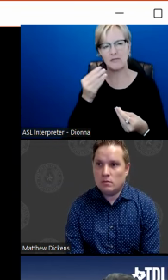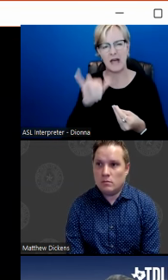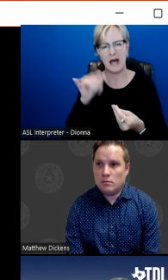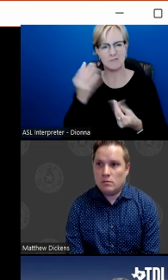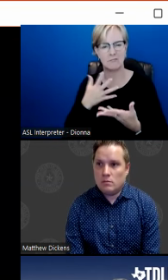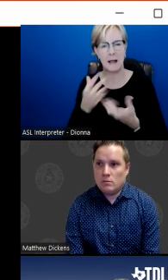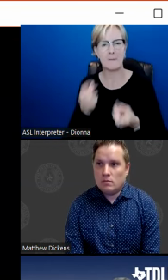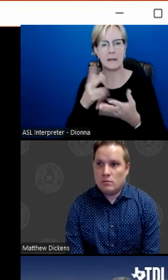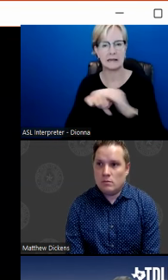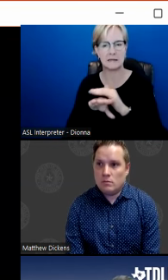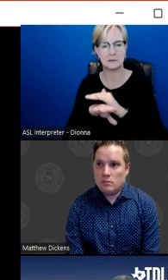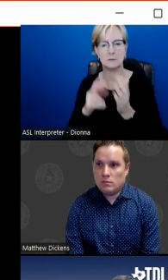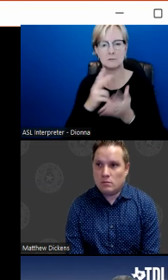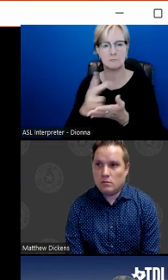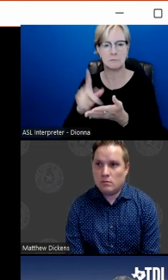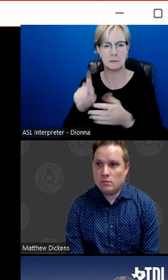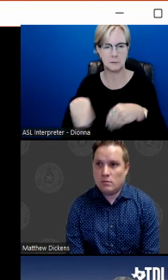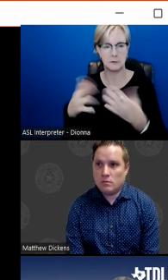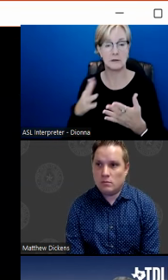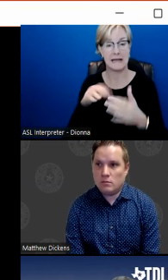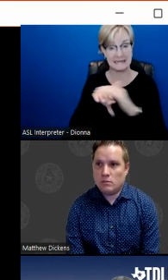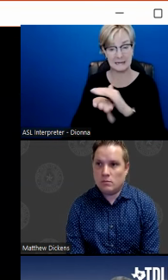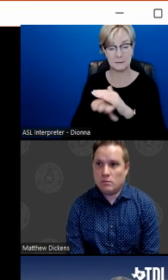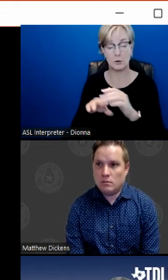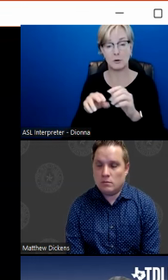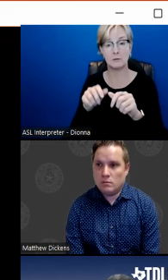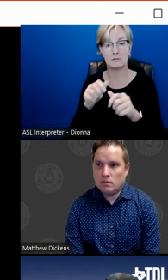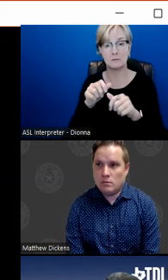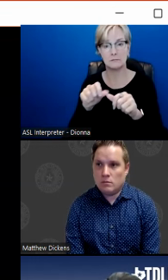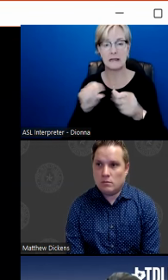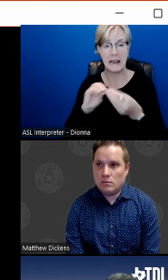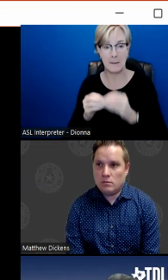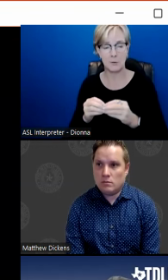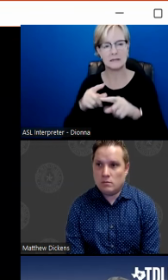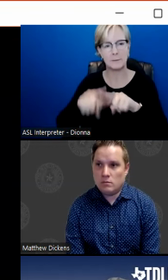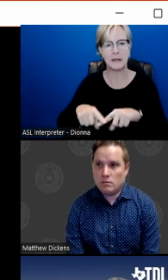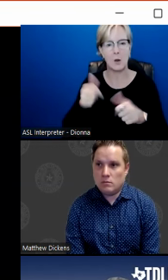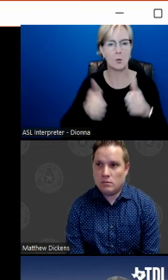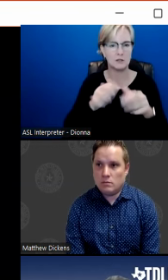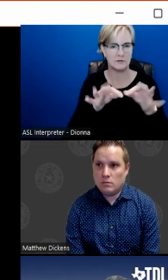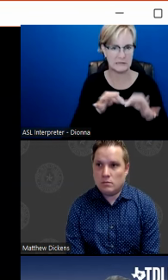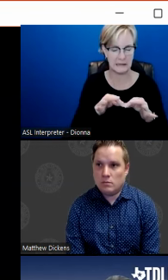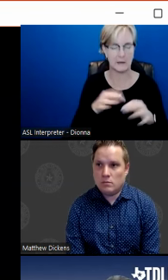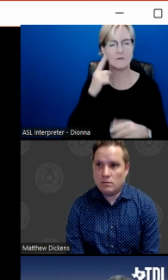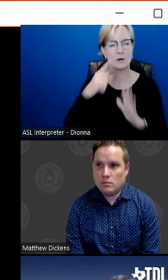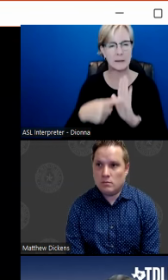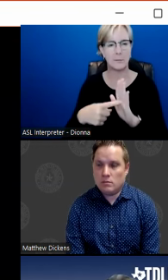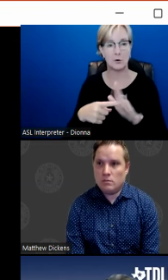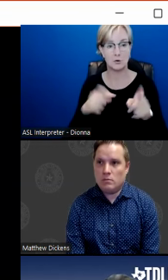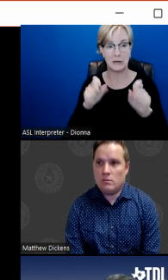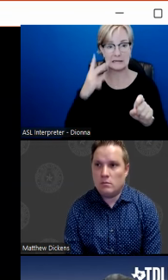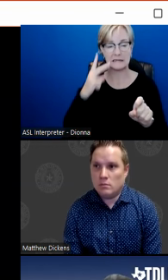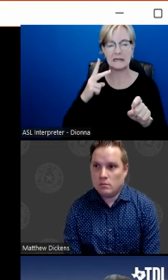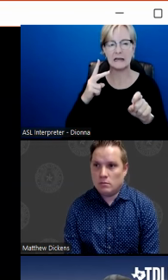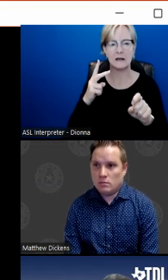provided. The accessible parking space is determined in facility by facility basis. For example, in this image, you could see a surface